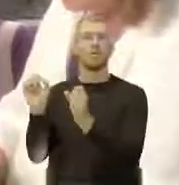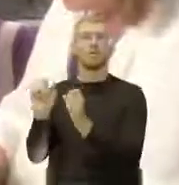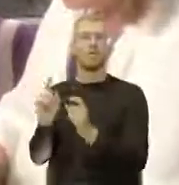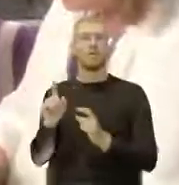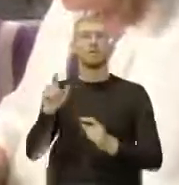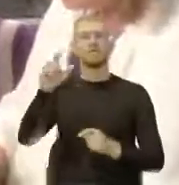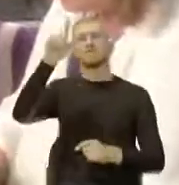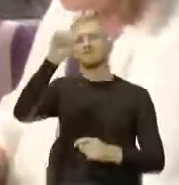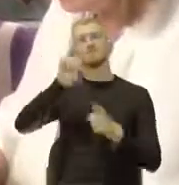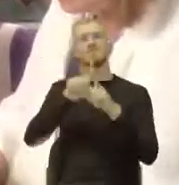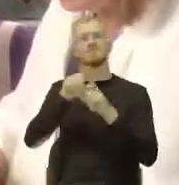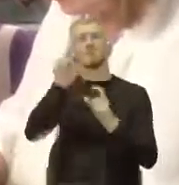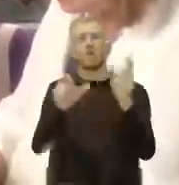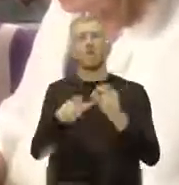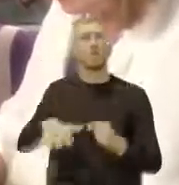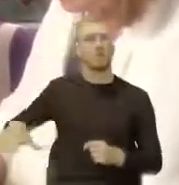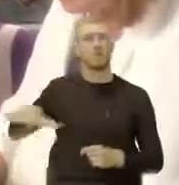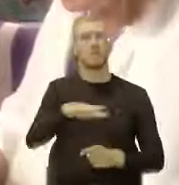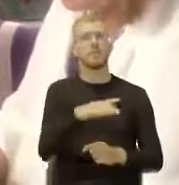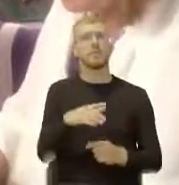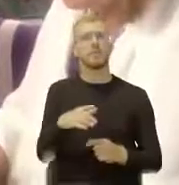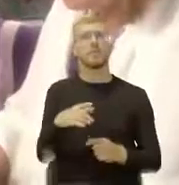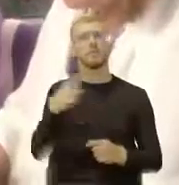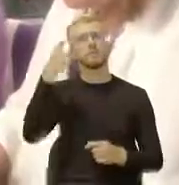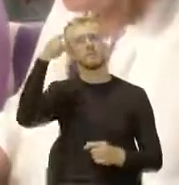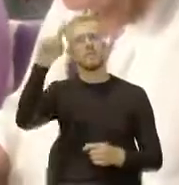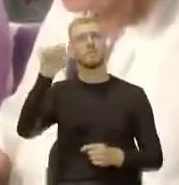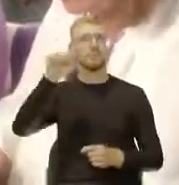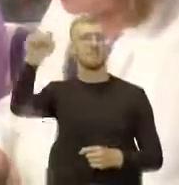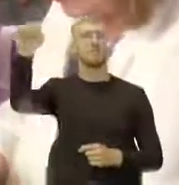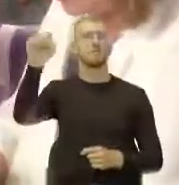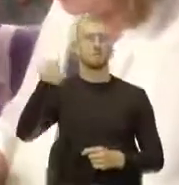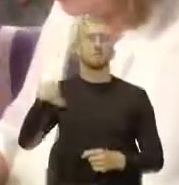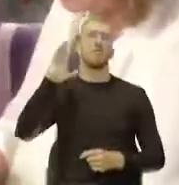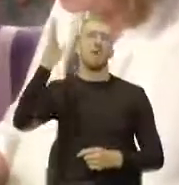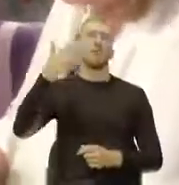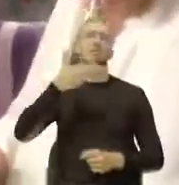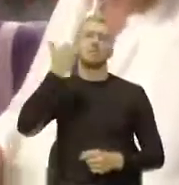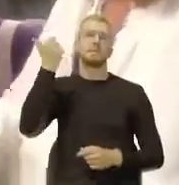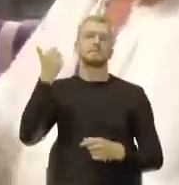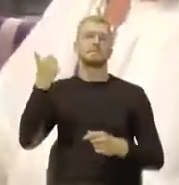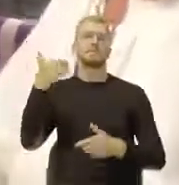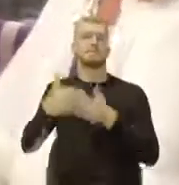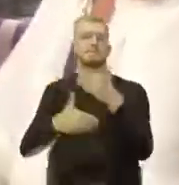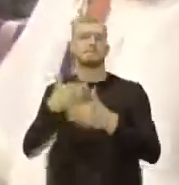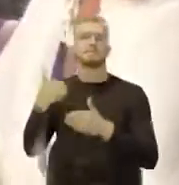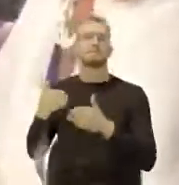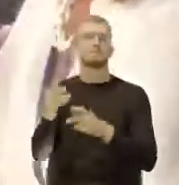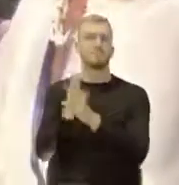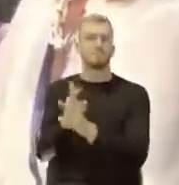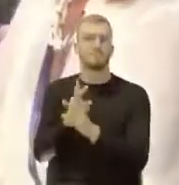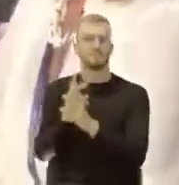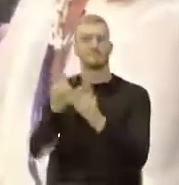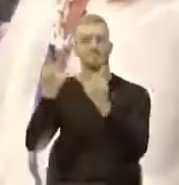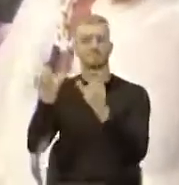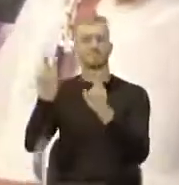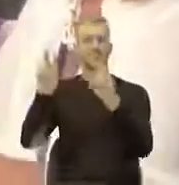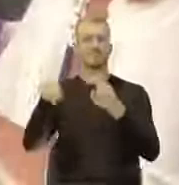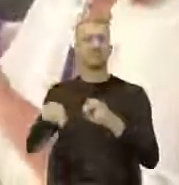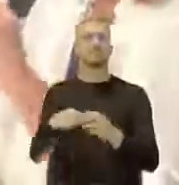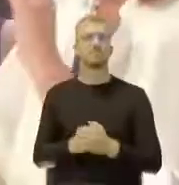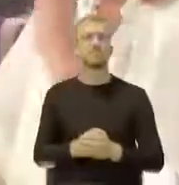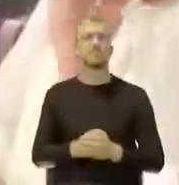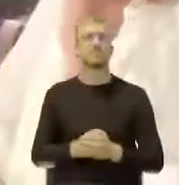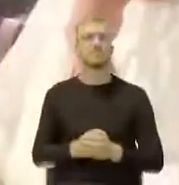care services that I'm talking about. And if anyone here in this room in the world is not in charge,